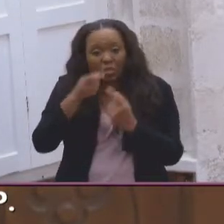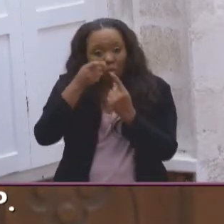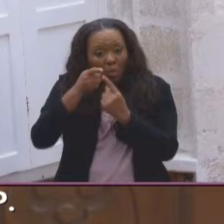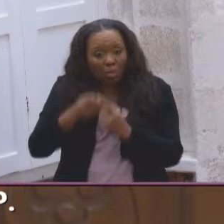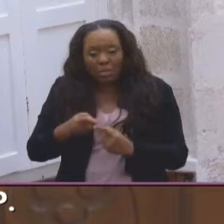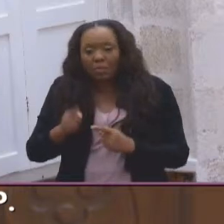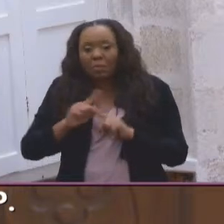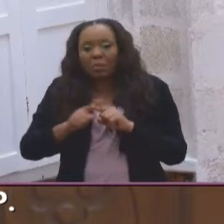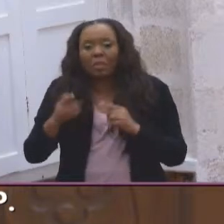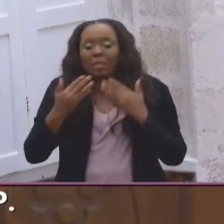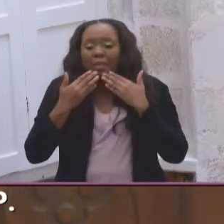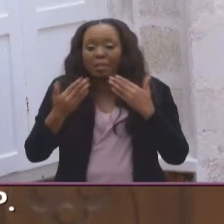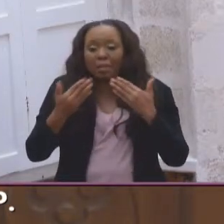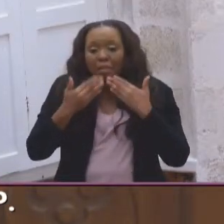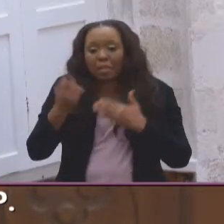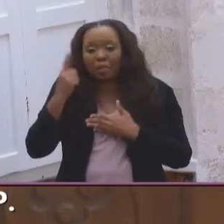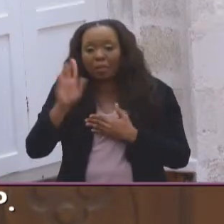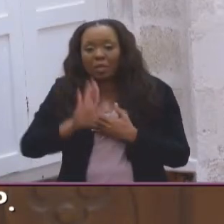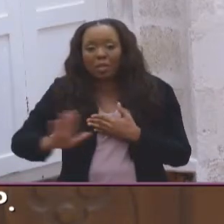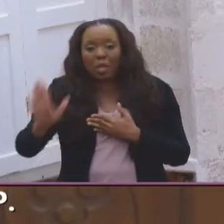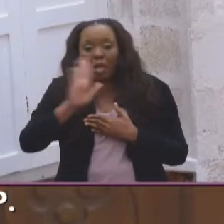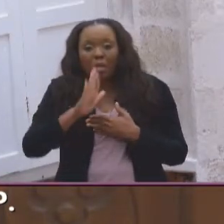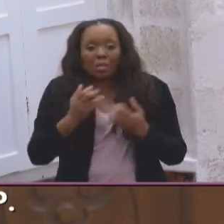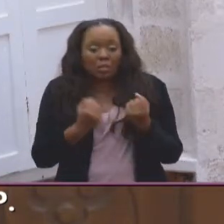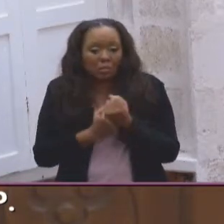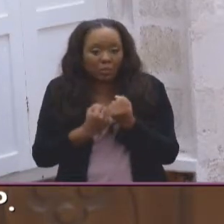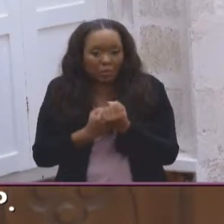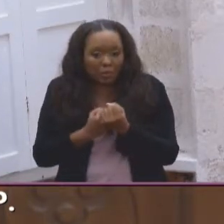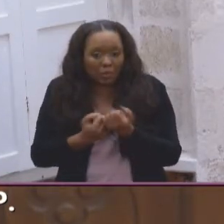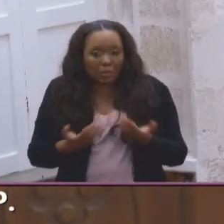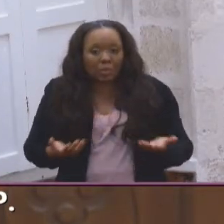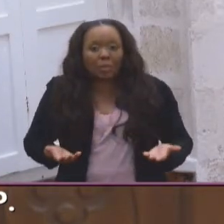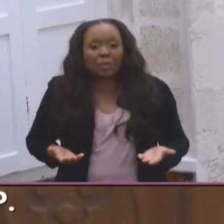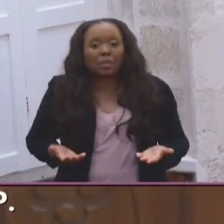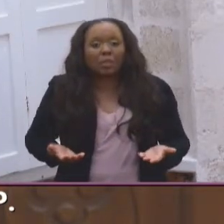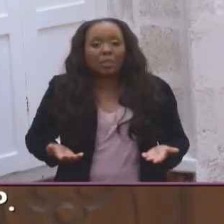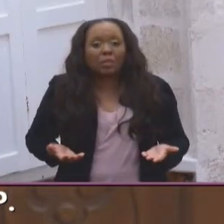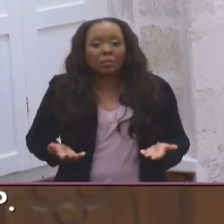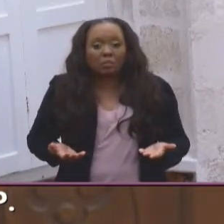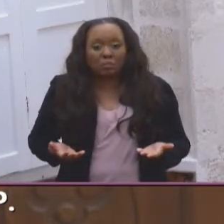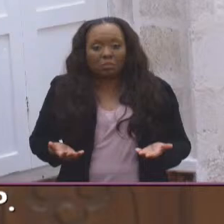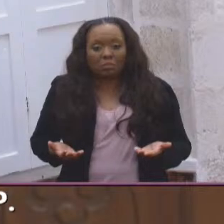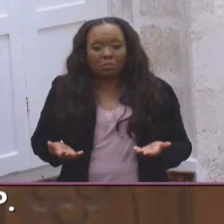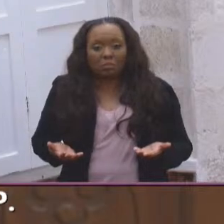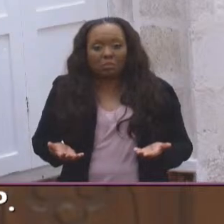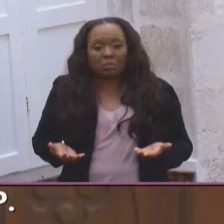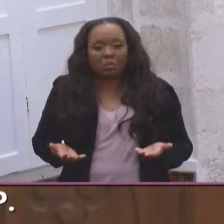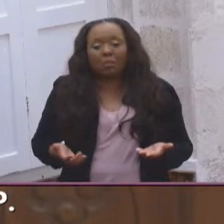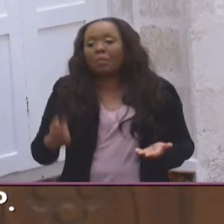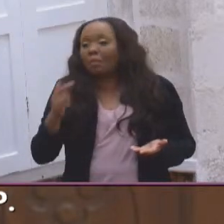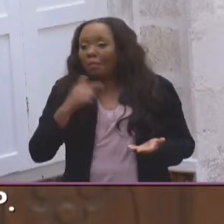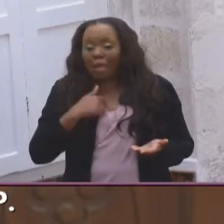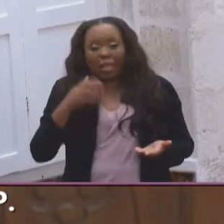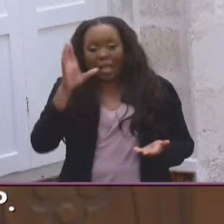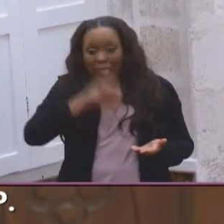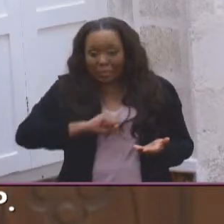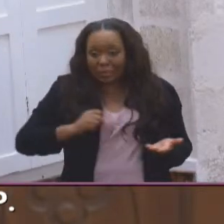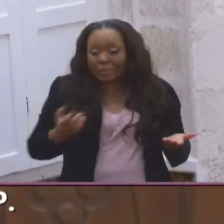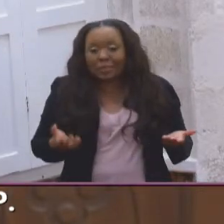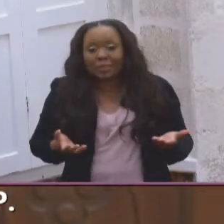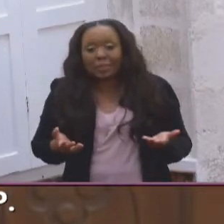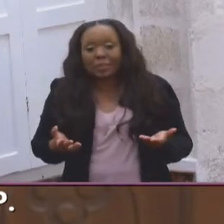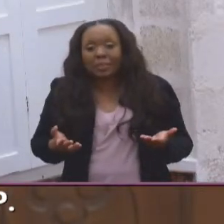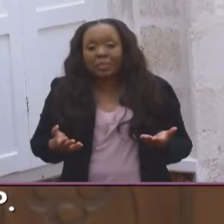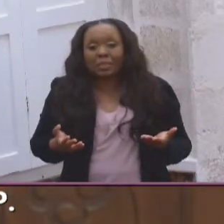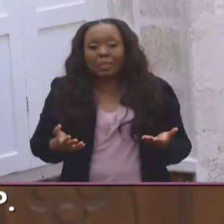of support, and I assume that they are saying so in words of support. I assume naturally that the